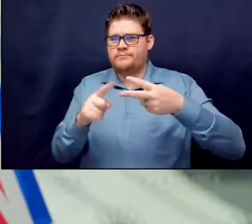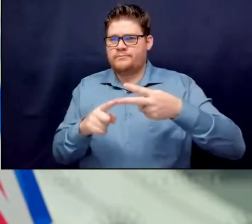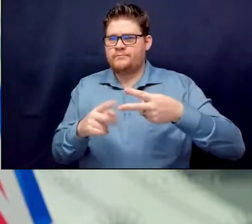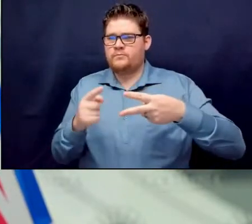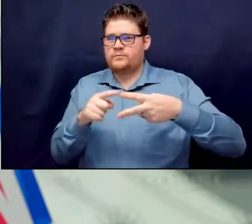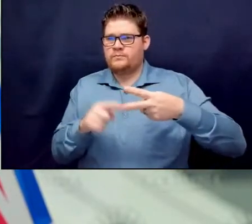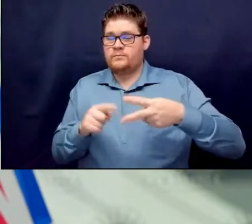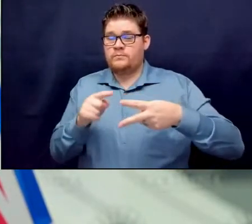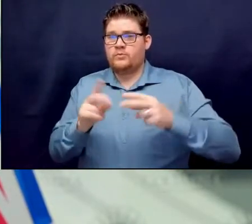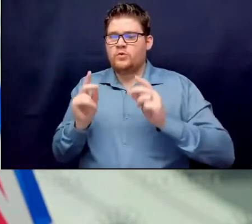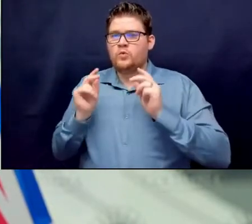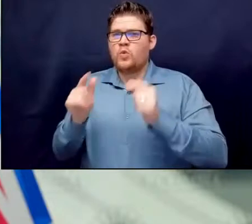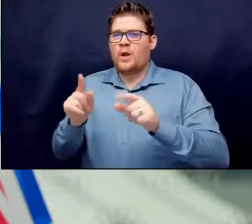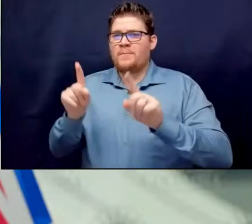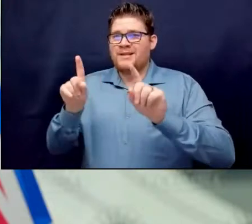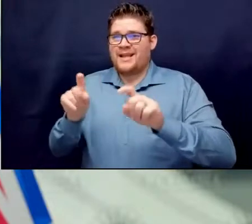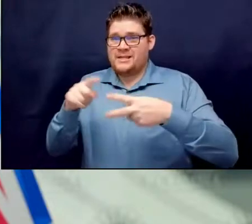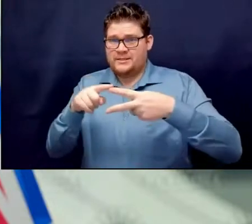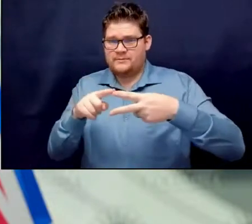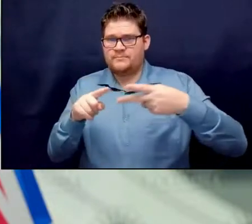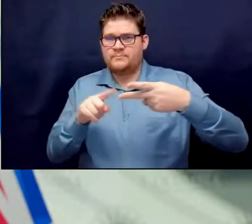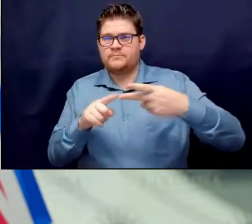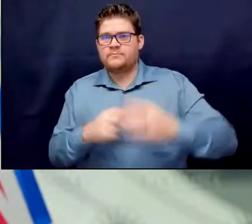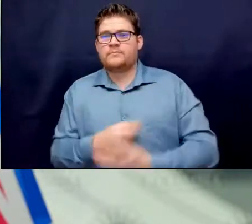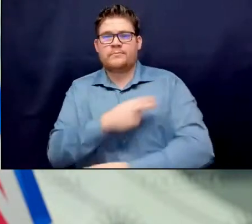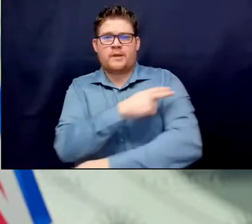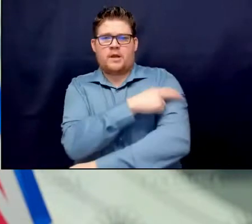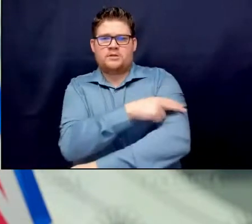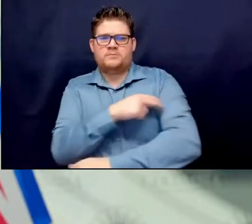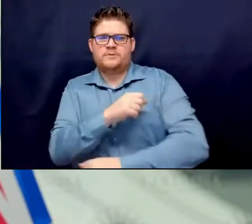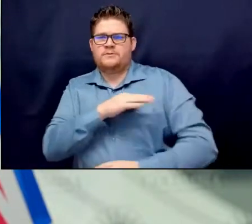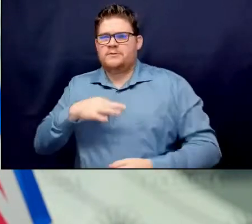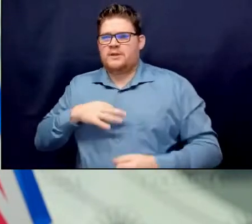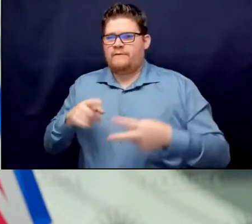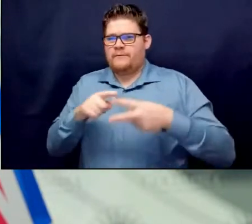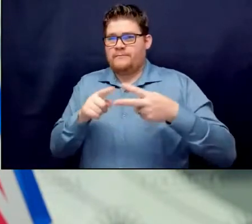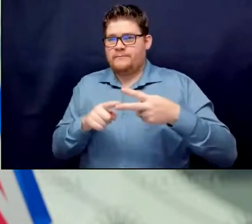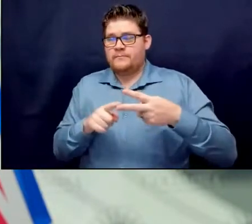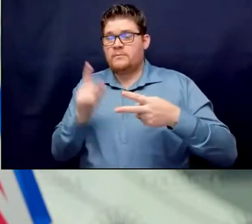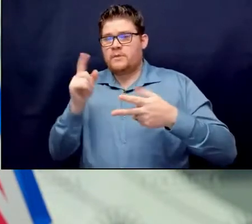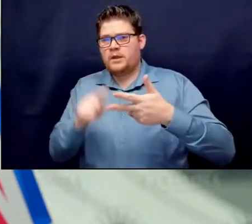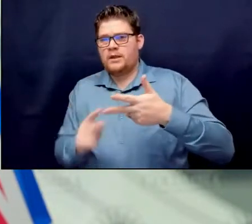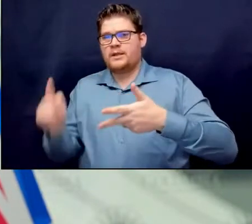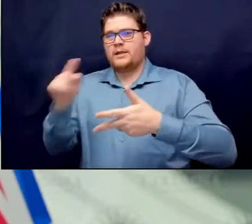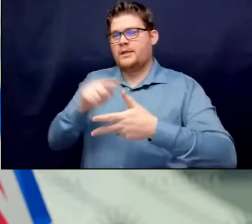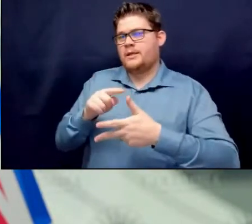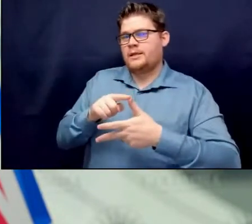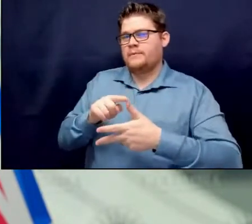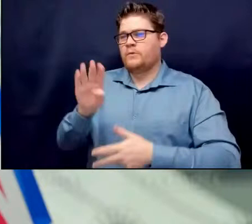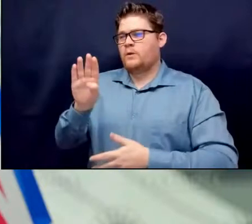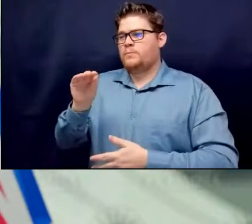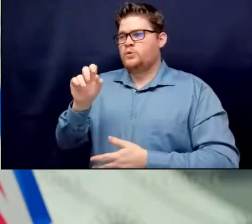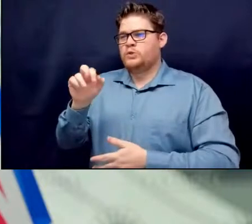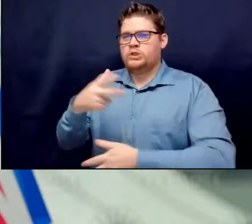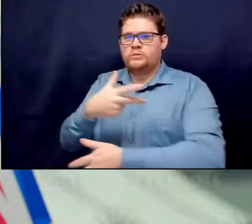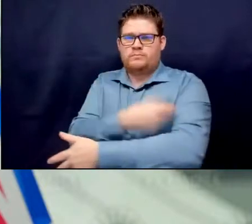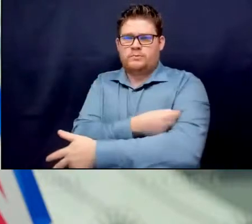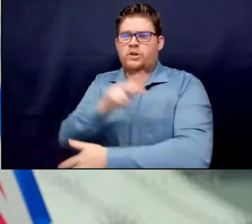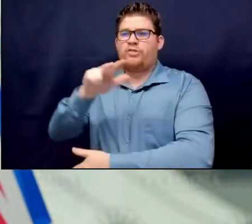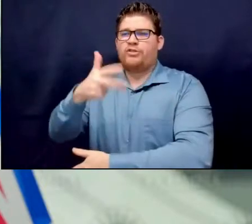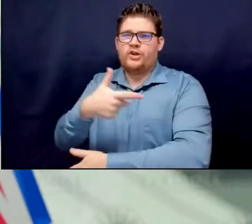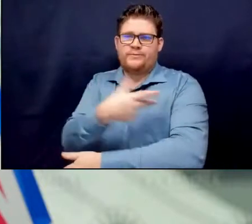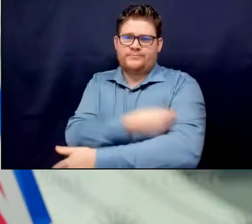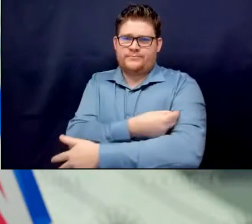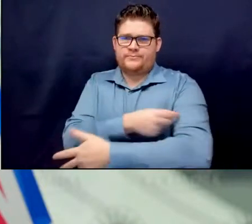system overall. First, I want to briefly touch, though, on the booster dose campaign. Over the last week, from January 6th